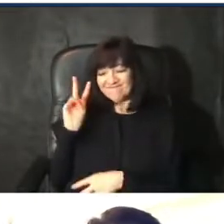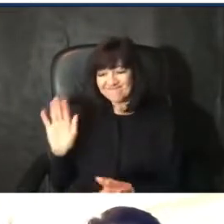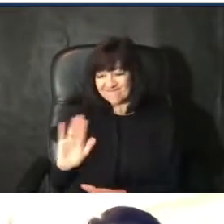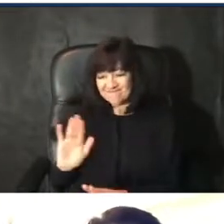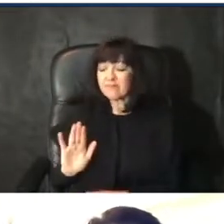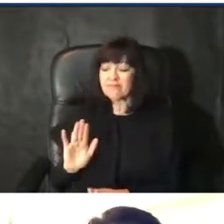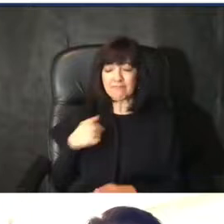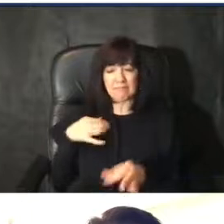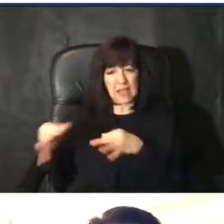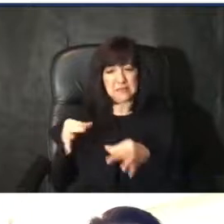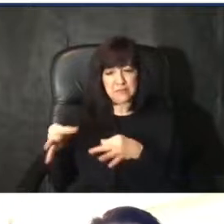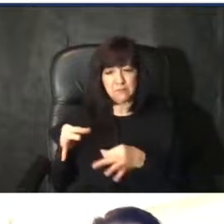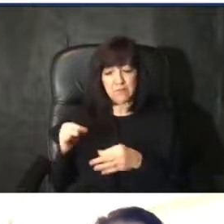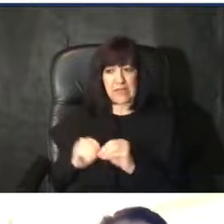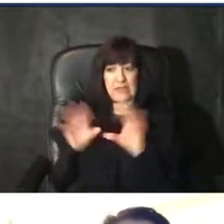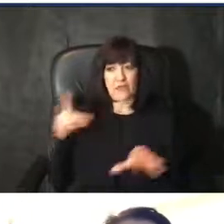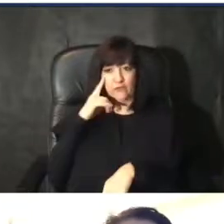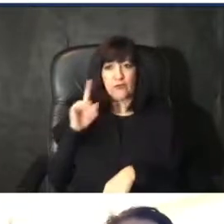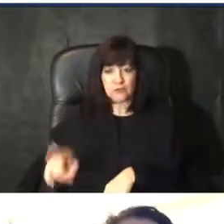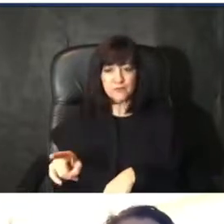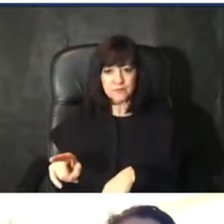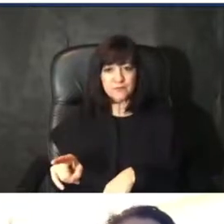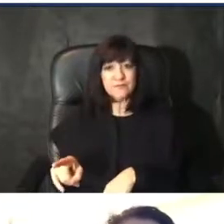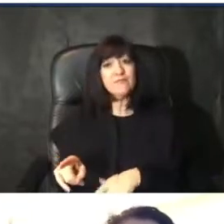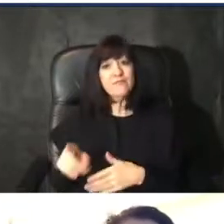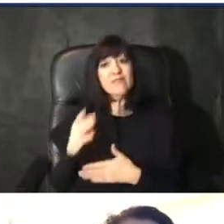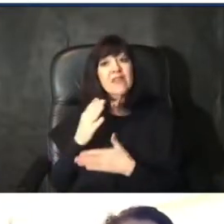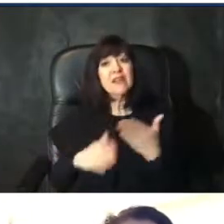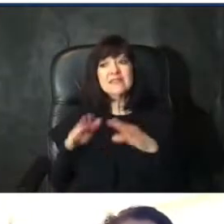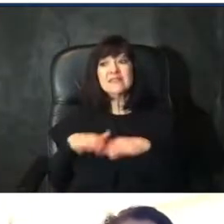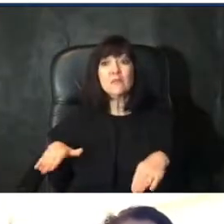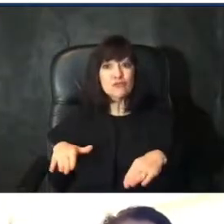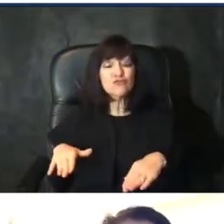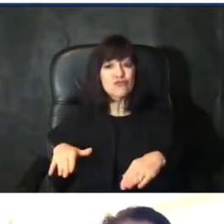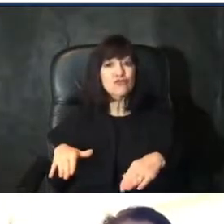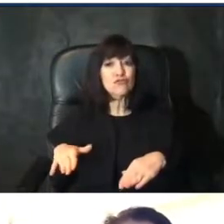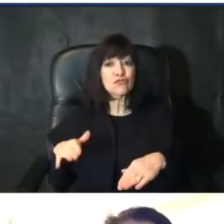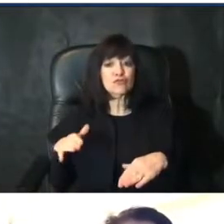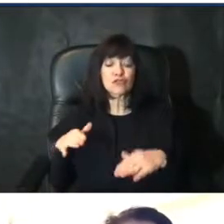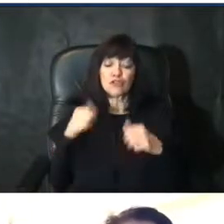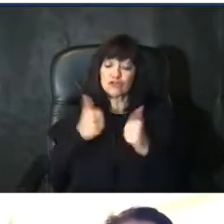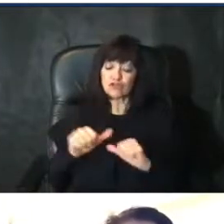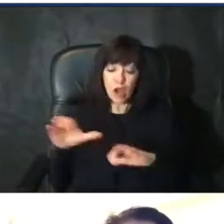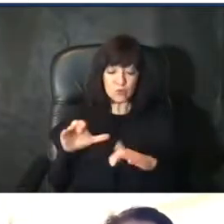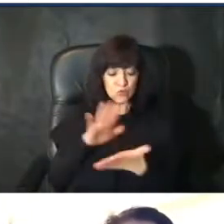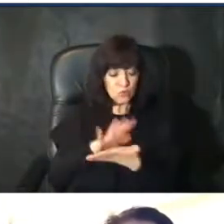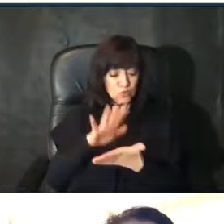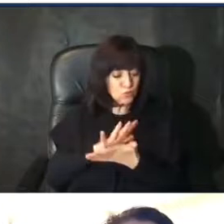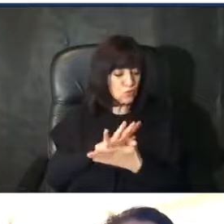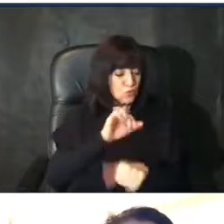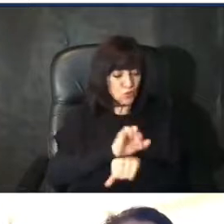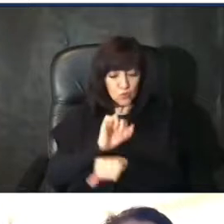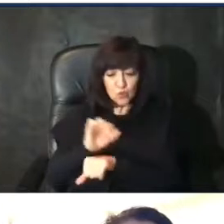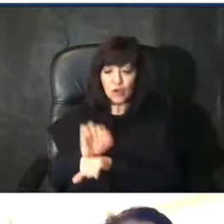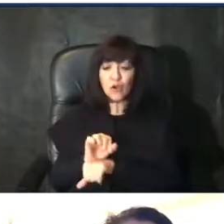important. Right now, I know a lot of kids that are not doing much. They try to do their schoolwork, but otherwise they're